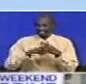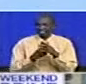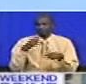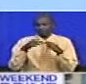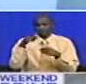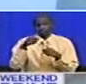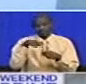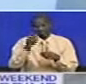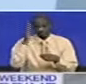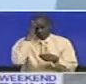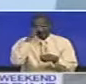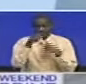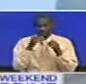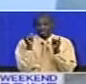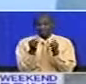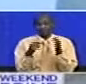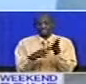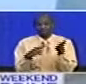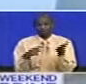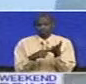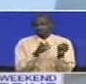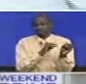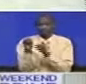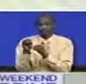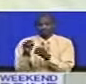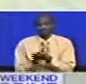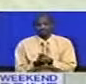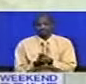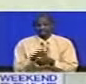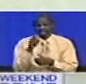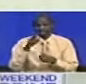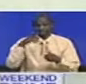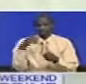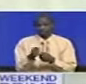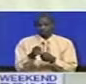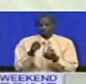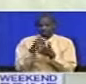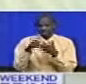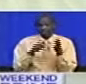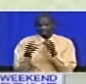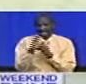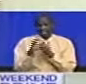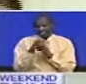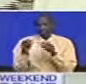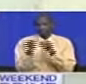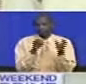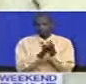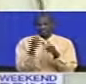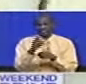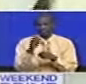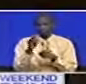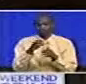acquainting themselves with the new technological shift. The switch-off is part of the country's move to a digital